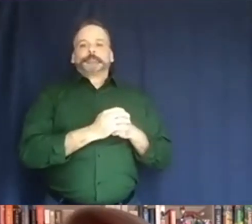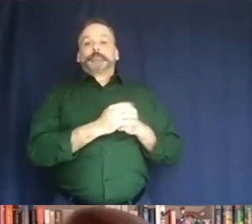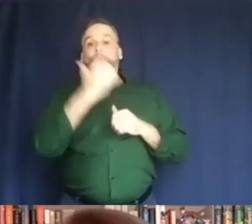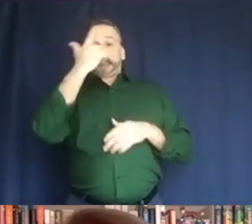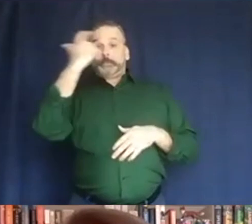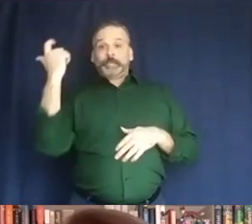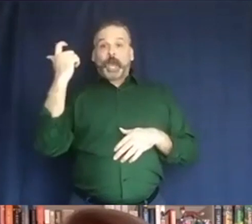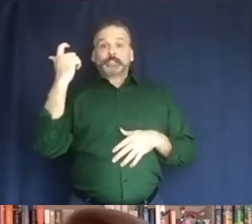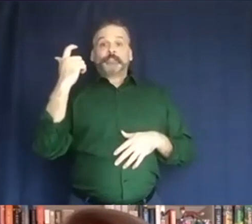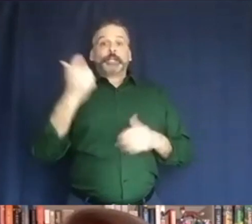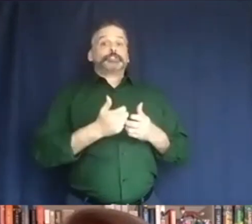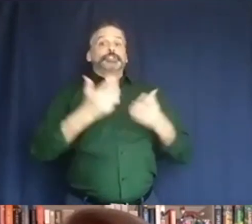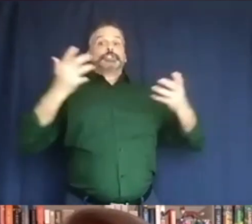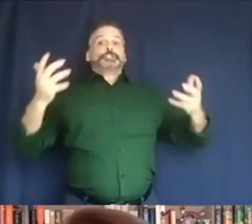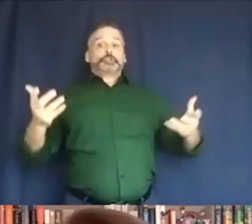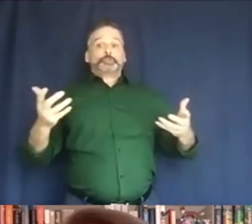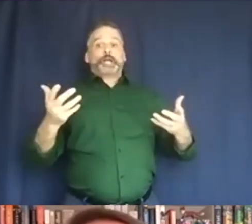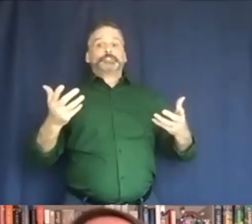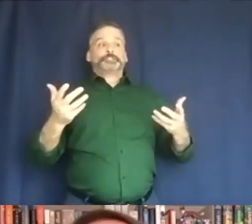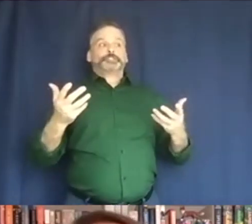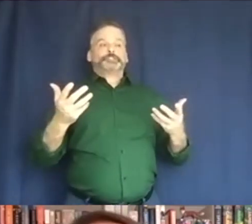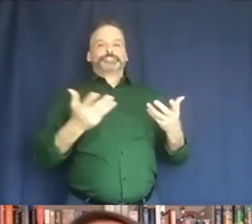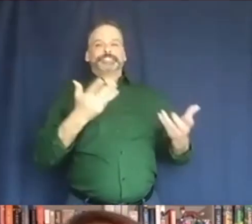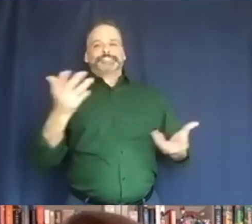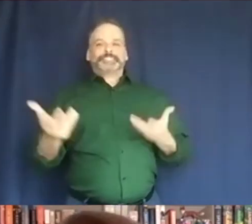Because there is so much, it's like so bound to